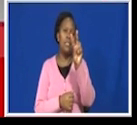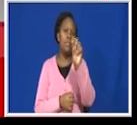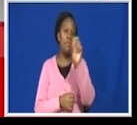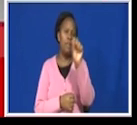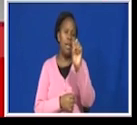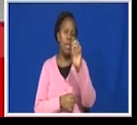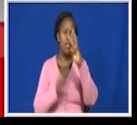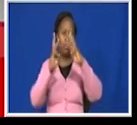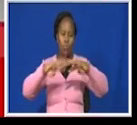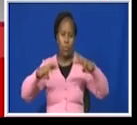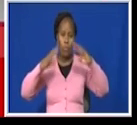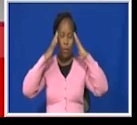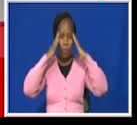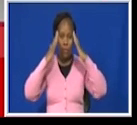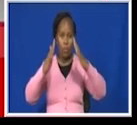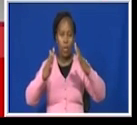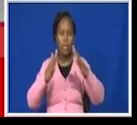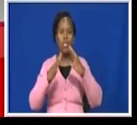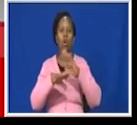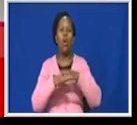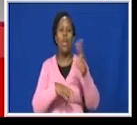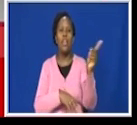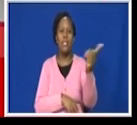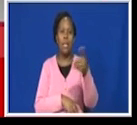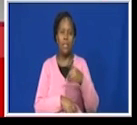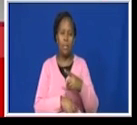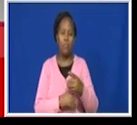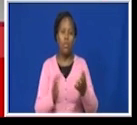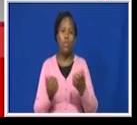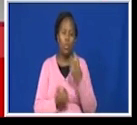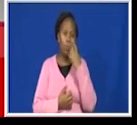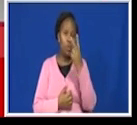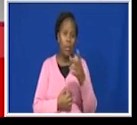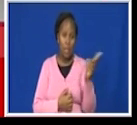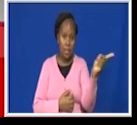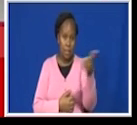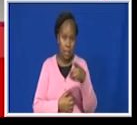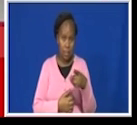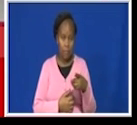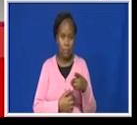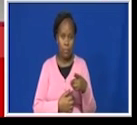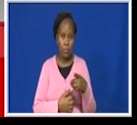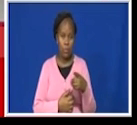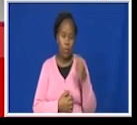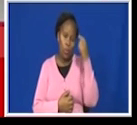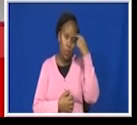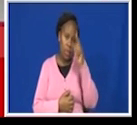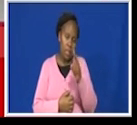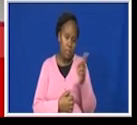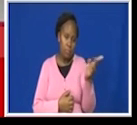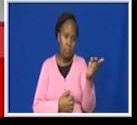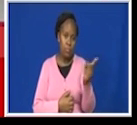So our focus is on the diagram. You need to look at the diagram for these